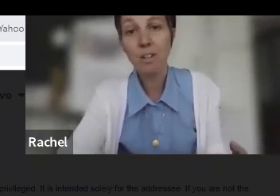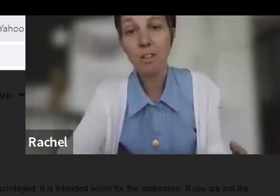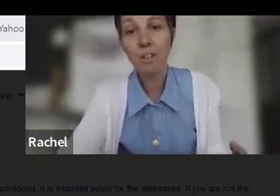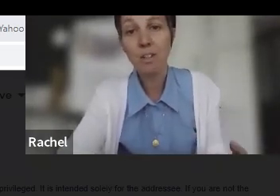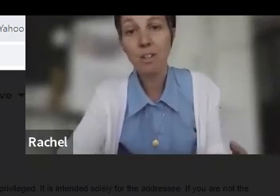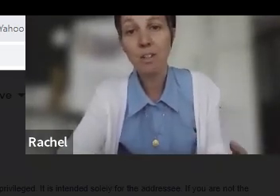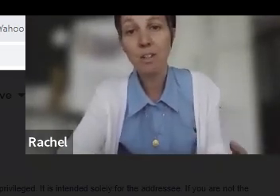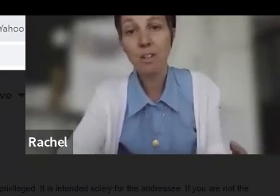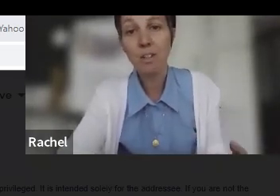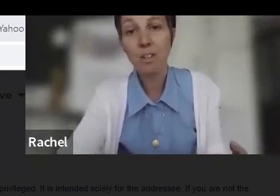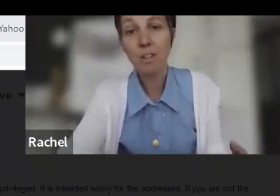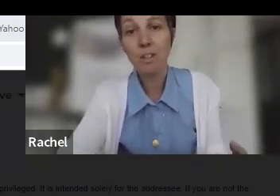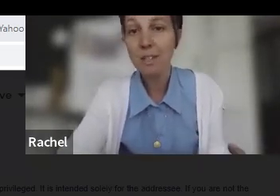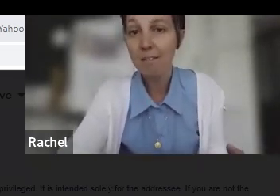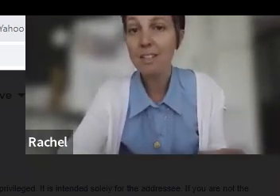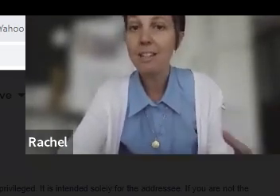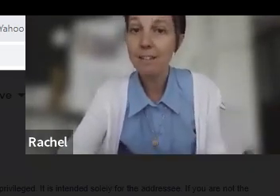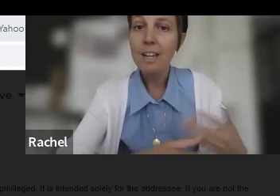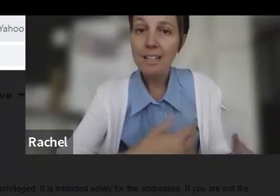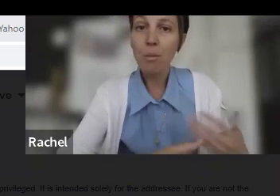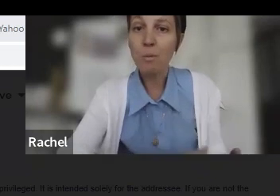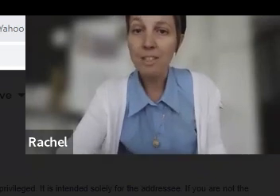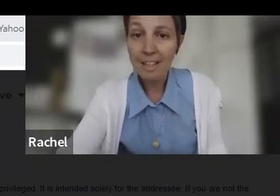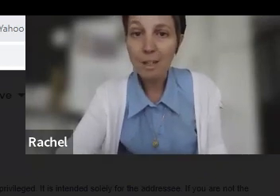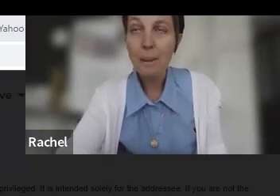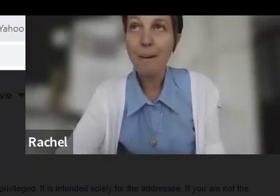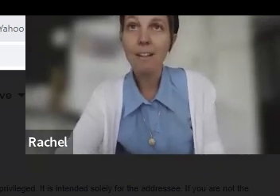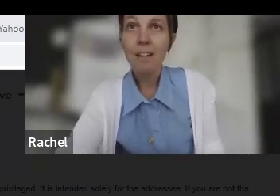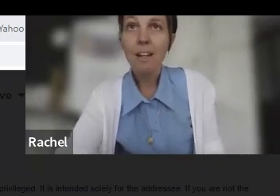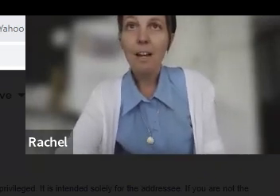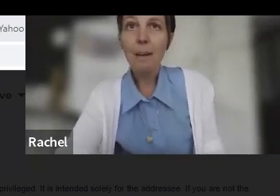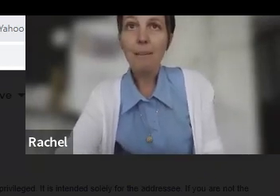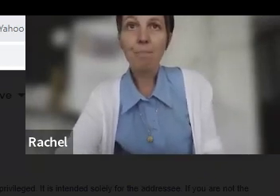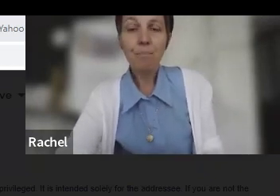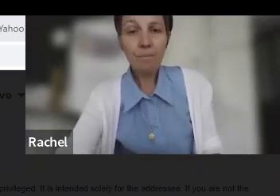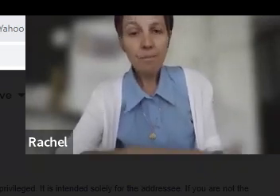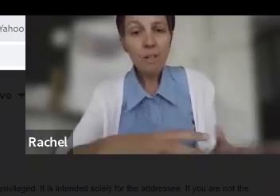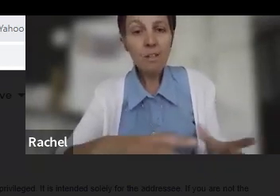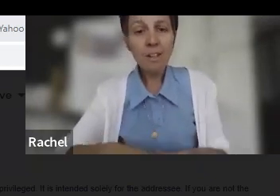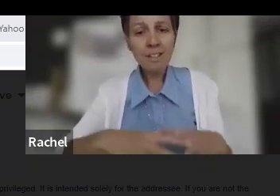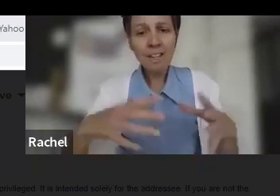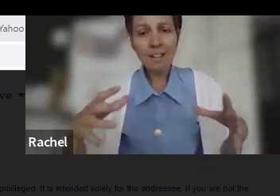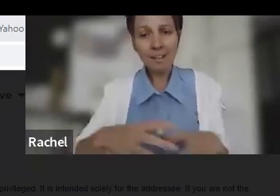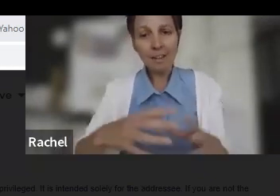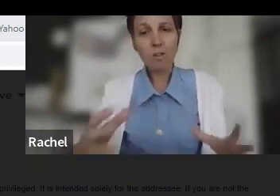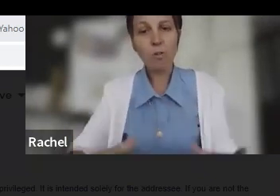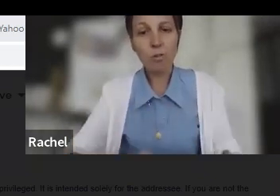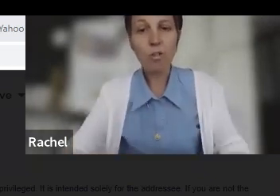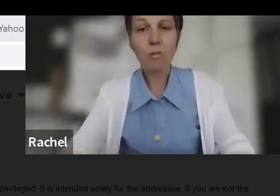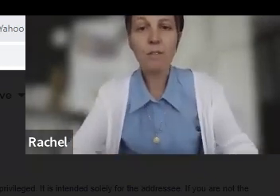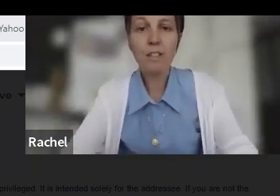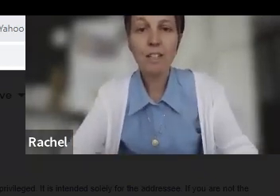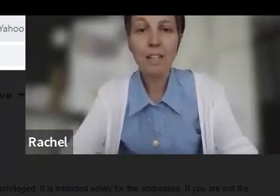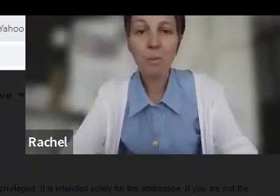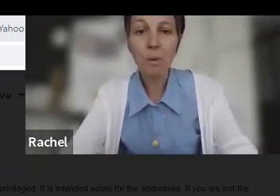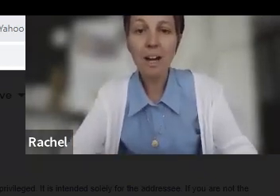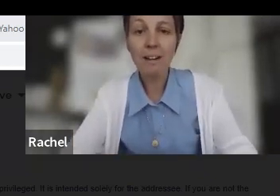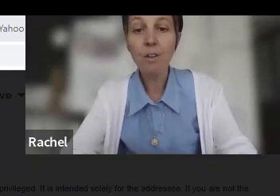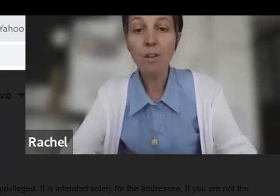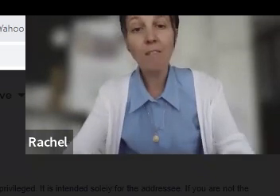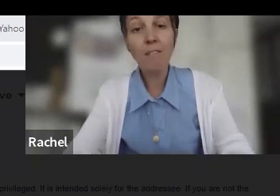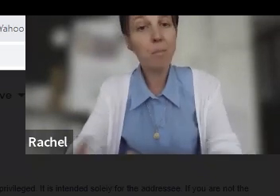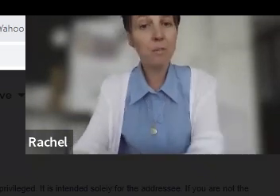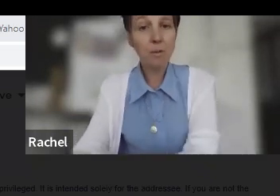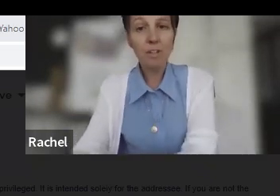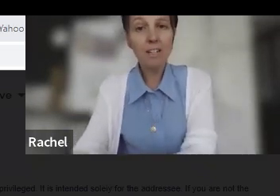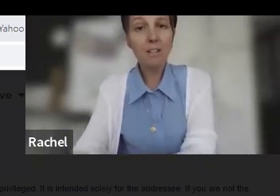the information and the material that's delivered, to help people to understand it a bit better. So that's kind of like the structure